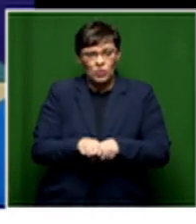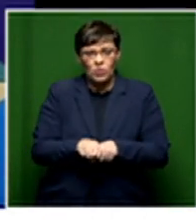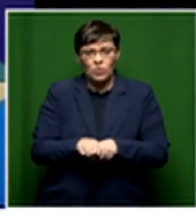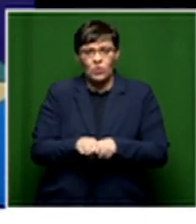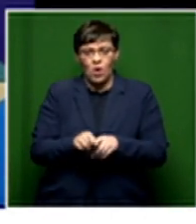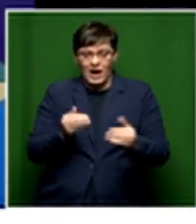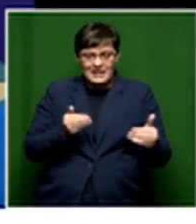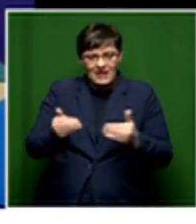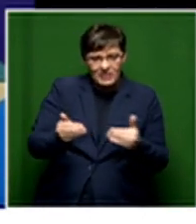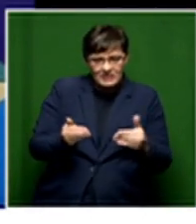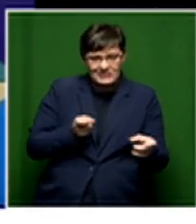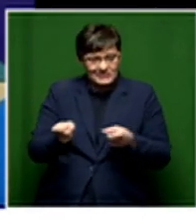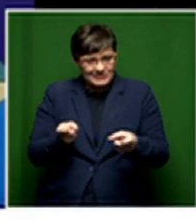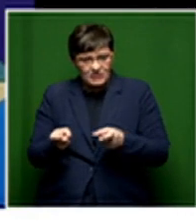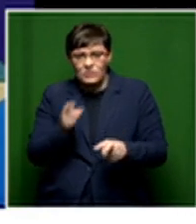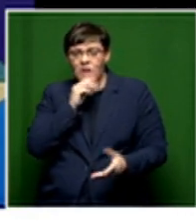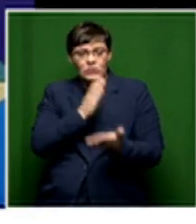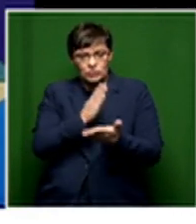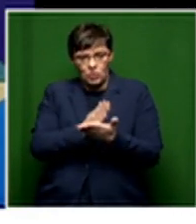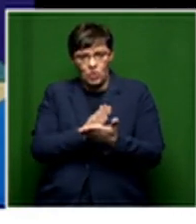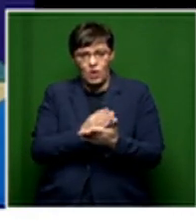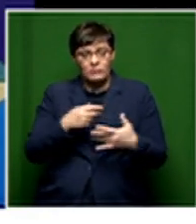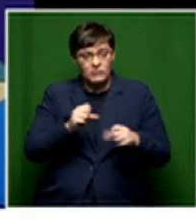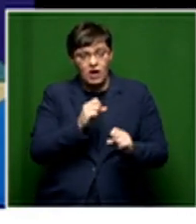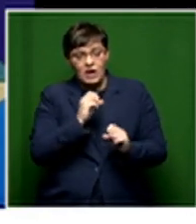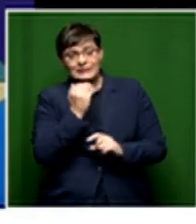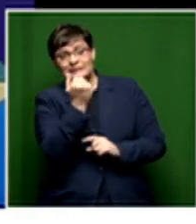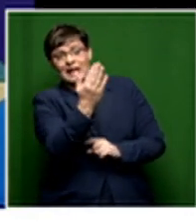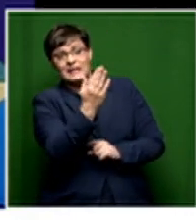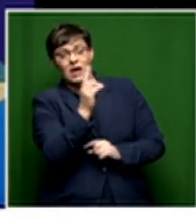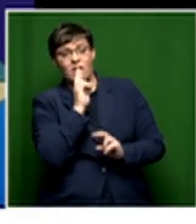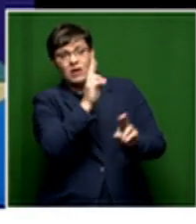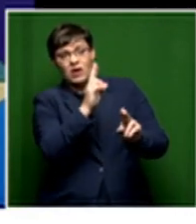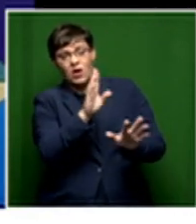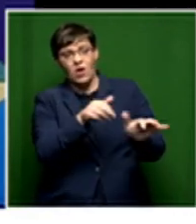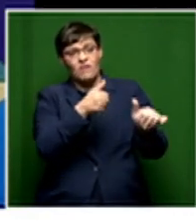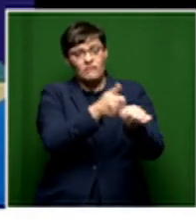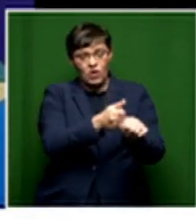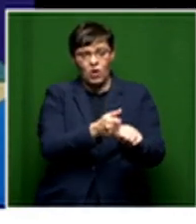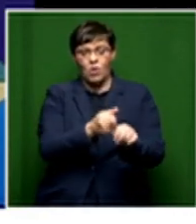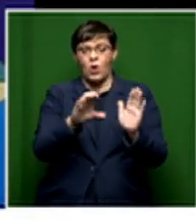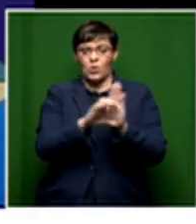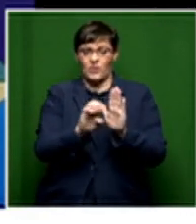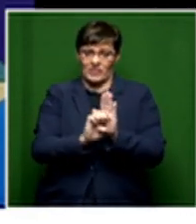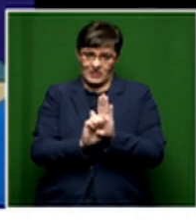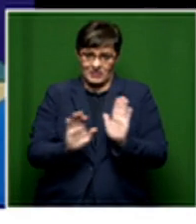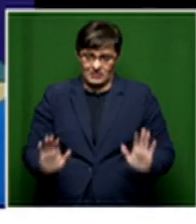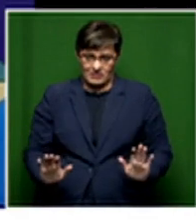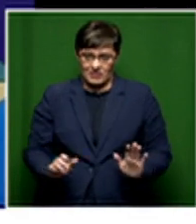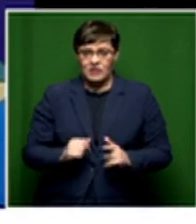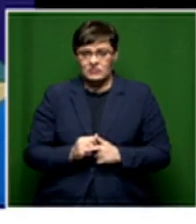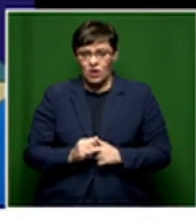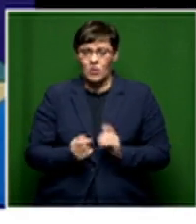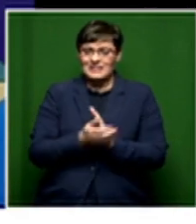good governance, to make sure people who are responding to tenders and proposals are following a code of ethics, and to